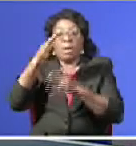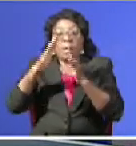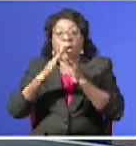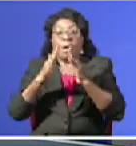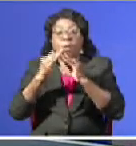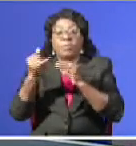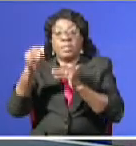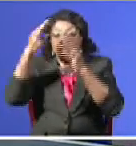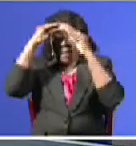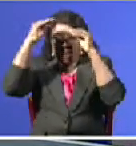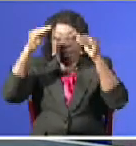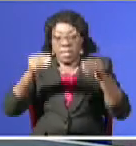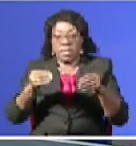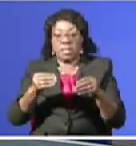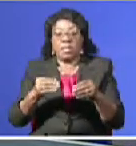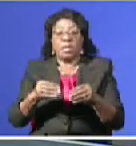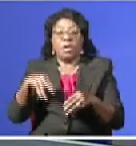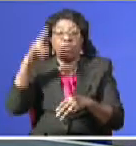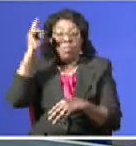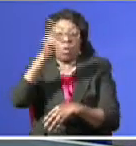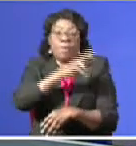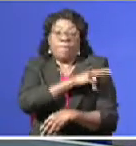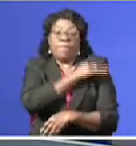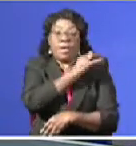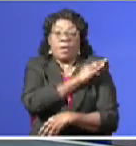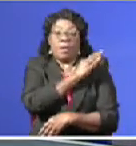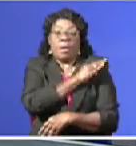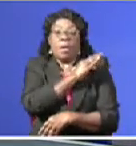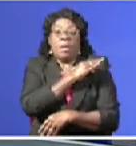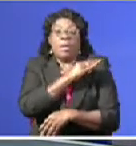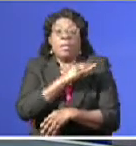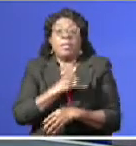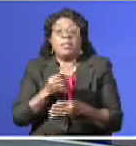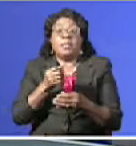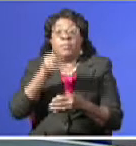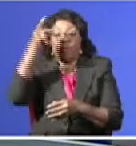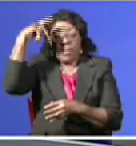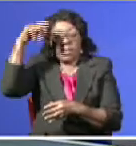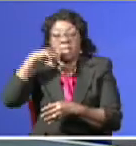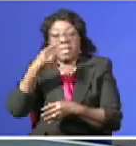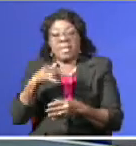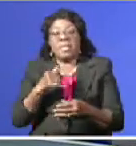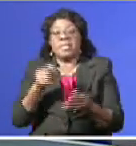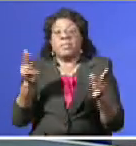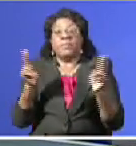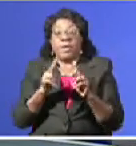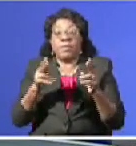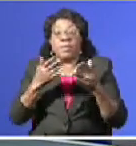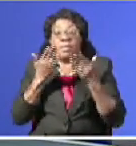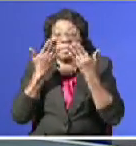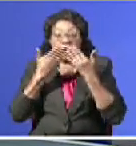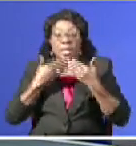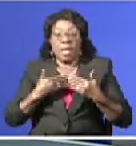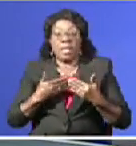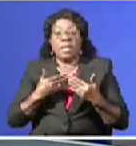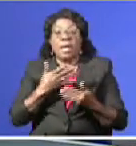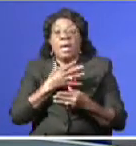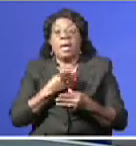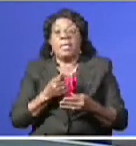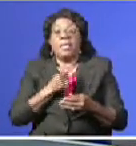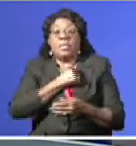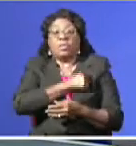Minister said he is deeply saddened, and as a parent, he cannot imagine the unspeakable pain that Minister Ferreira and his family